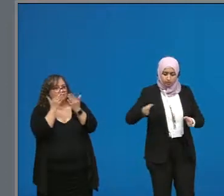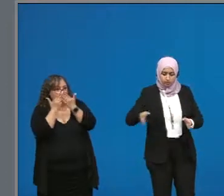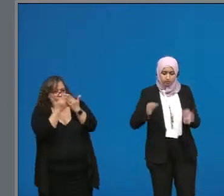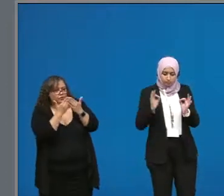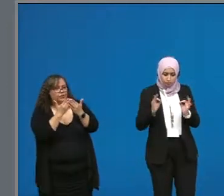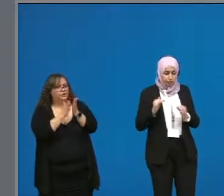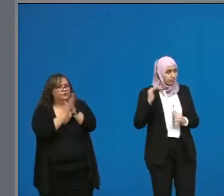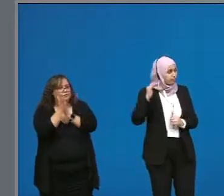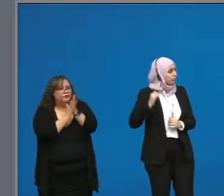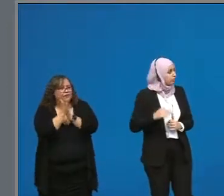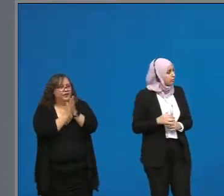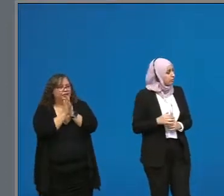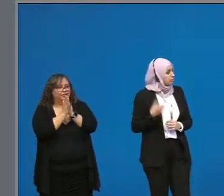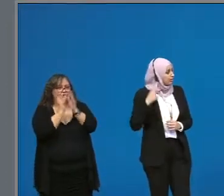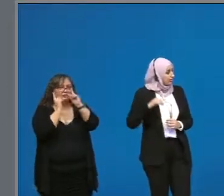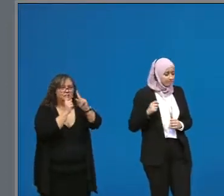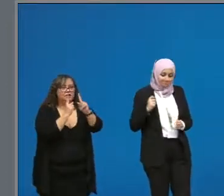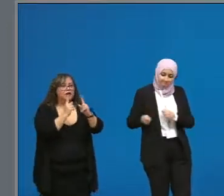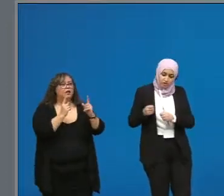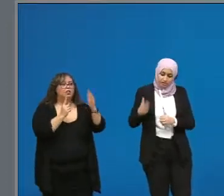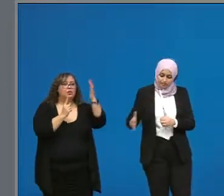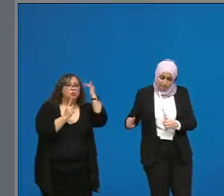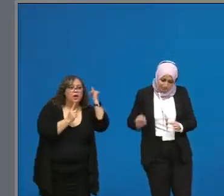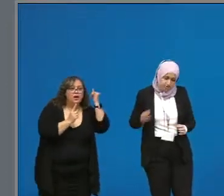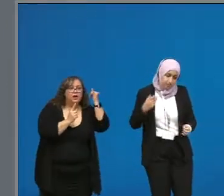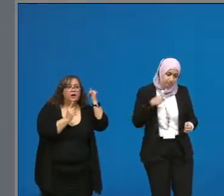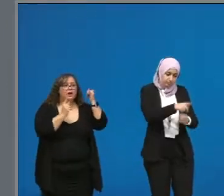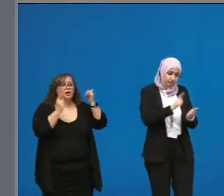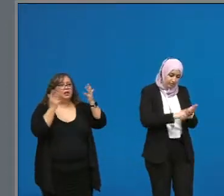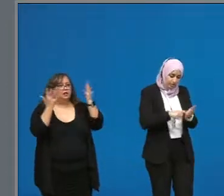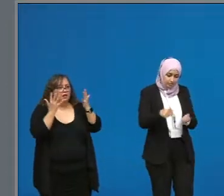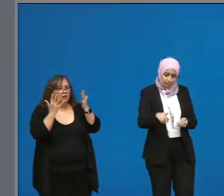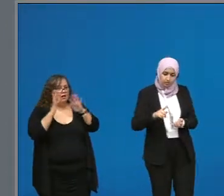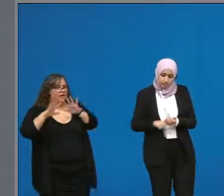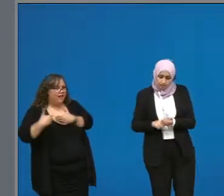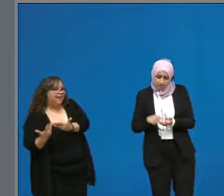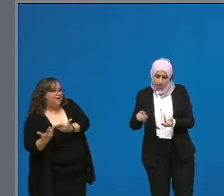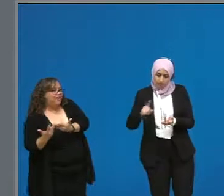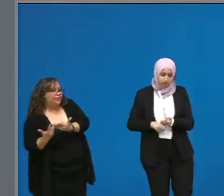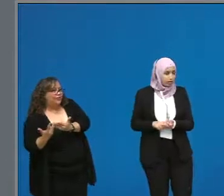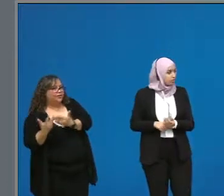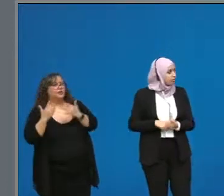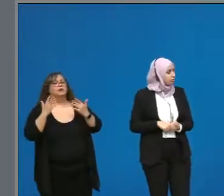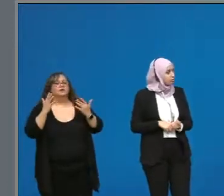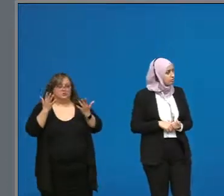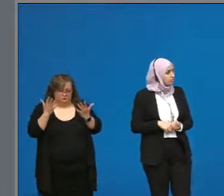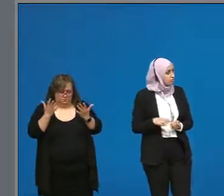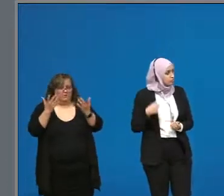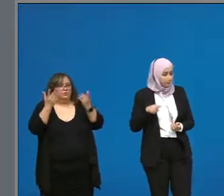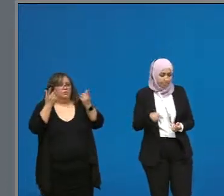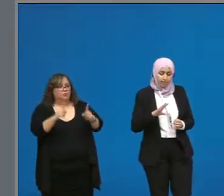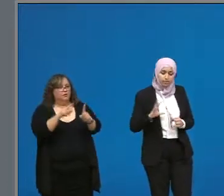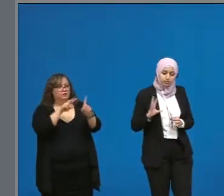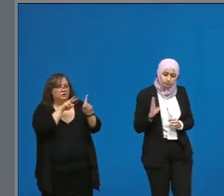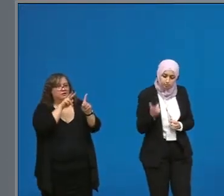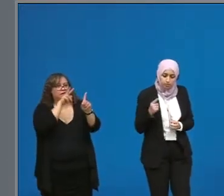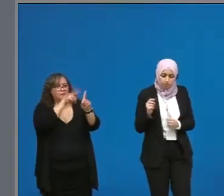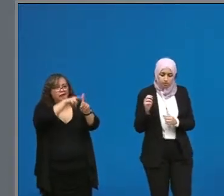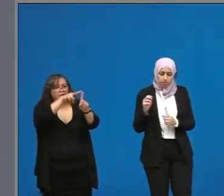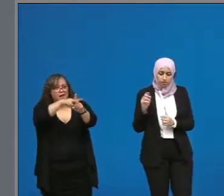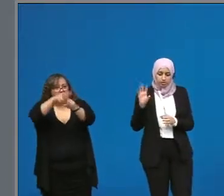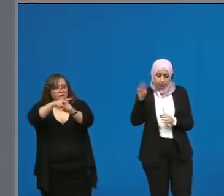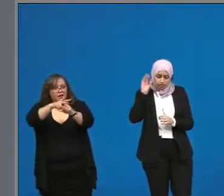know about the why of learning, the what of learning, and the how of learning. And that's how we start to apply these principles, which I'm going to show you very